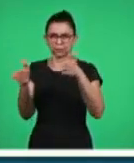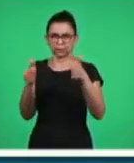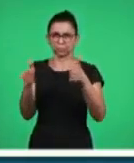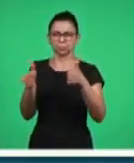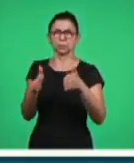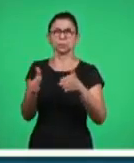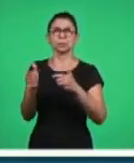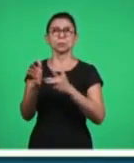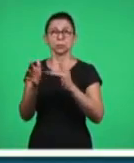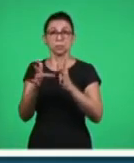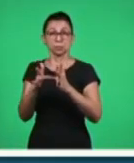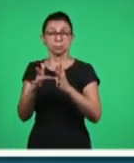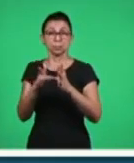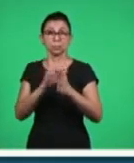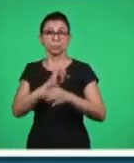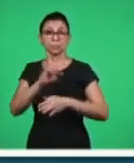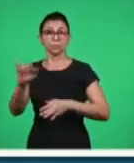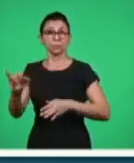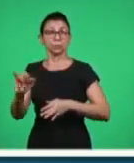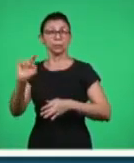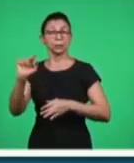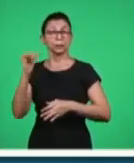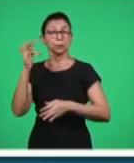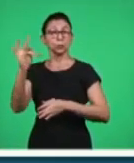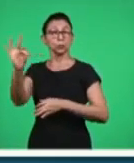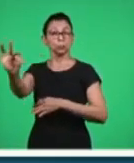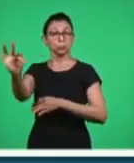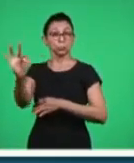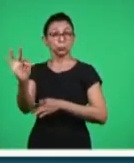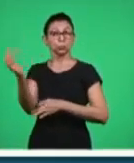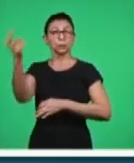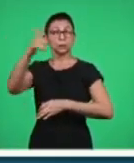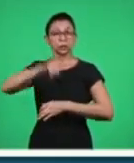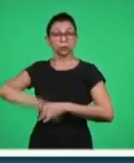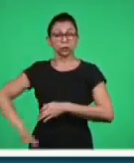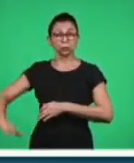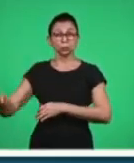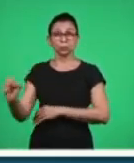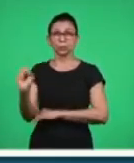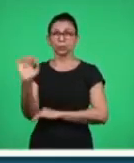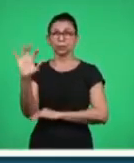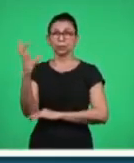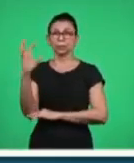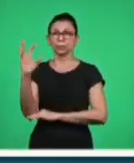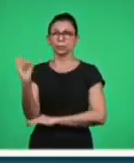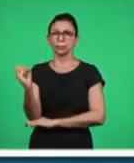the fig tree that was going to sprout once again. Let's go now to